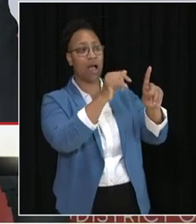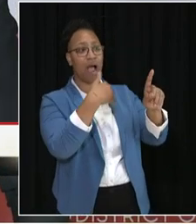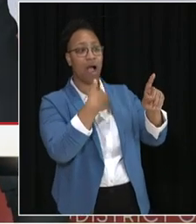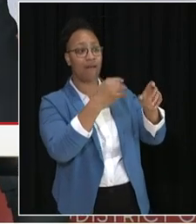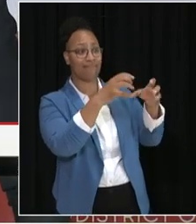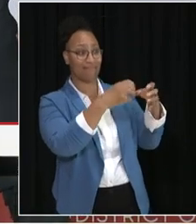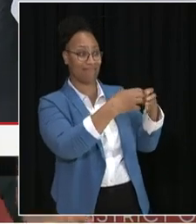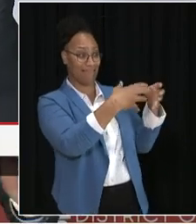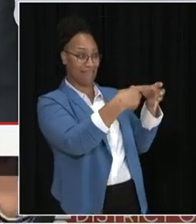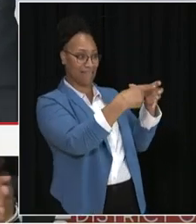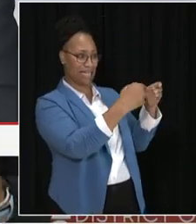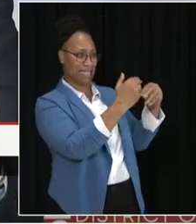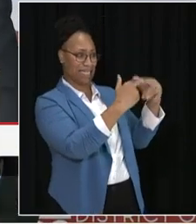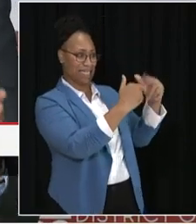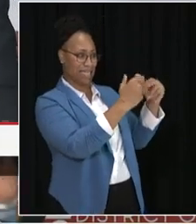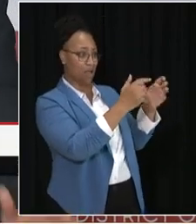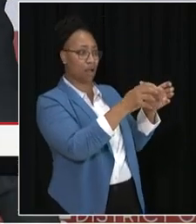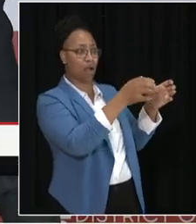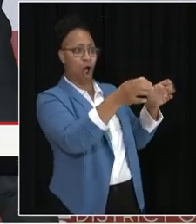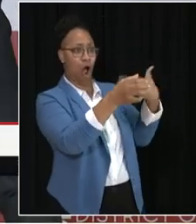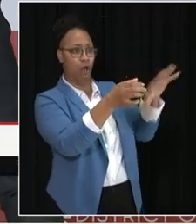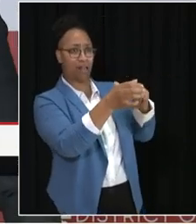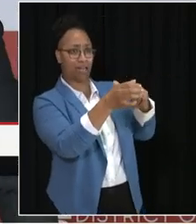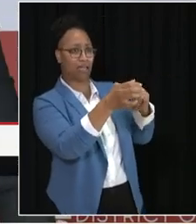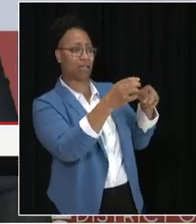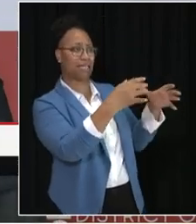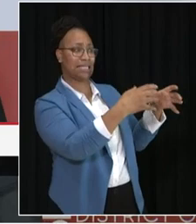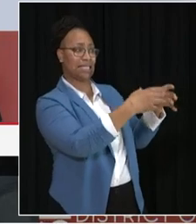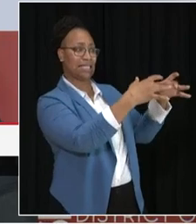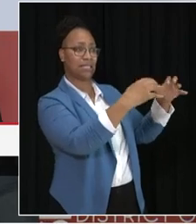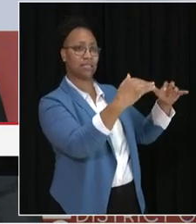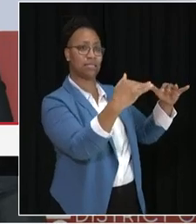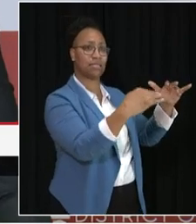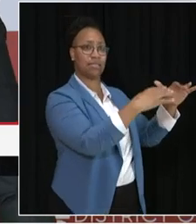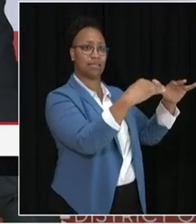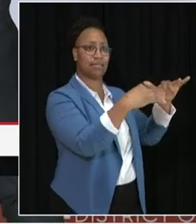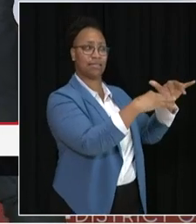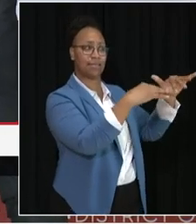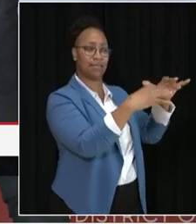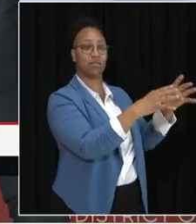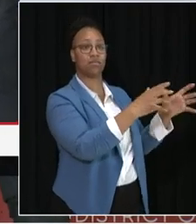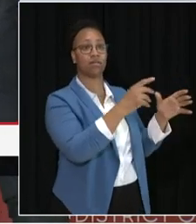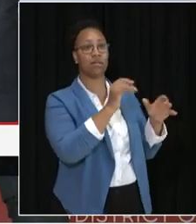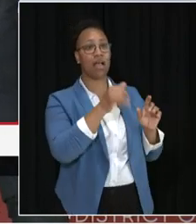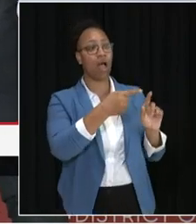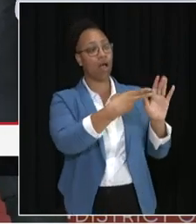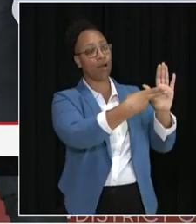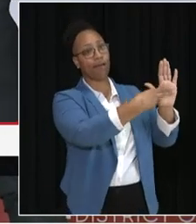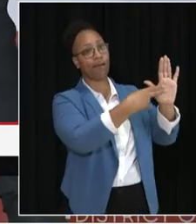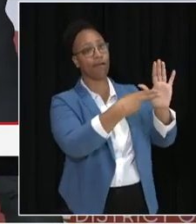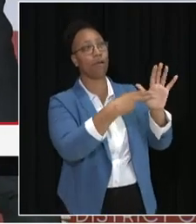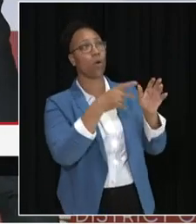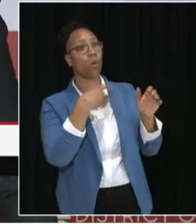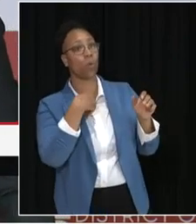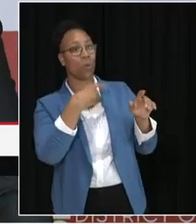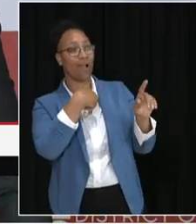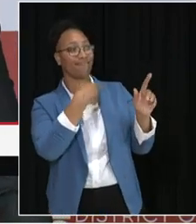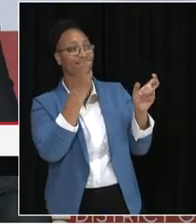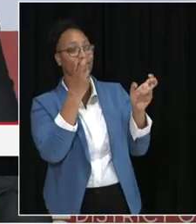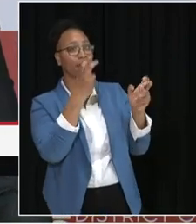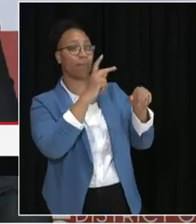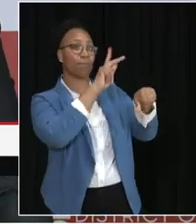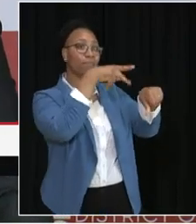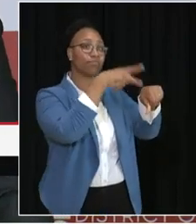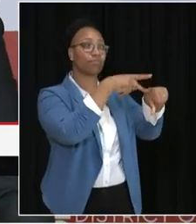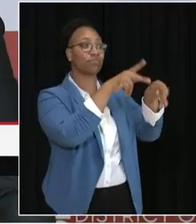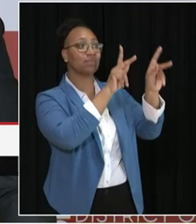School community. We're proud that we recently named a principal, Dr. McCray, who was a very successful principal for us